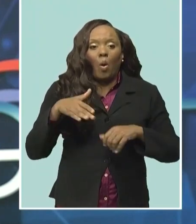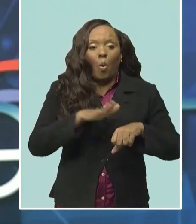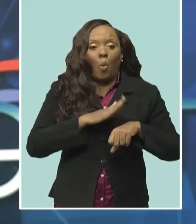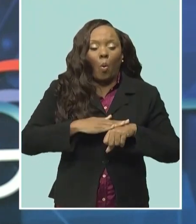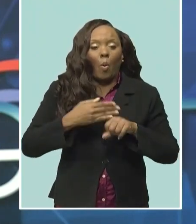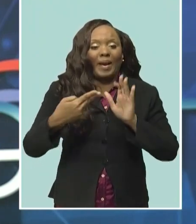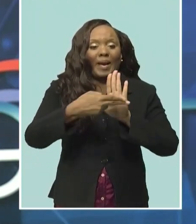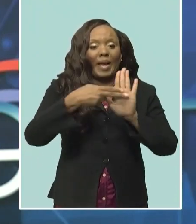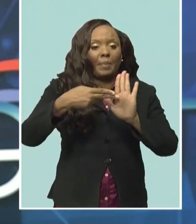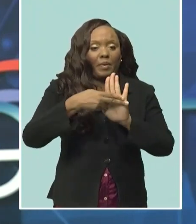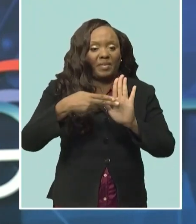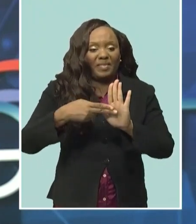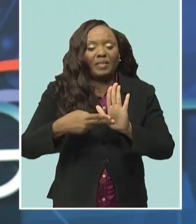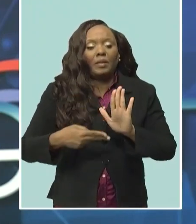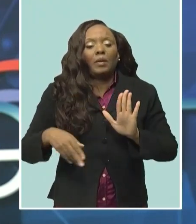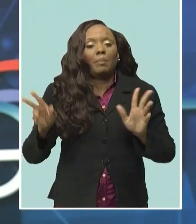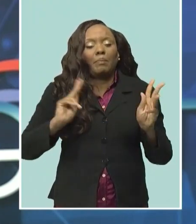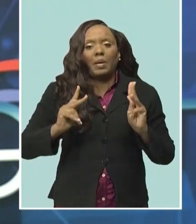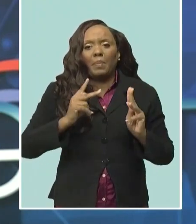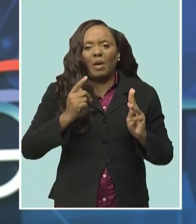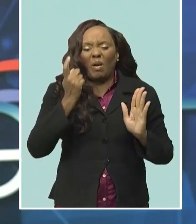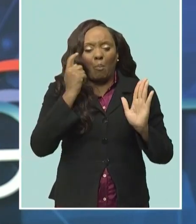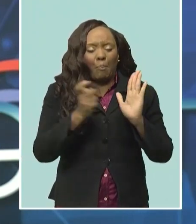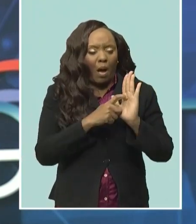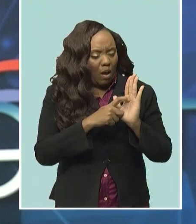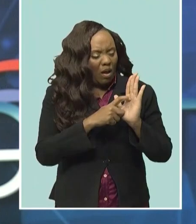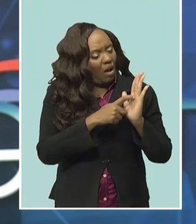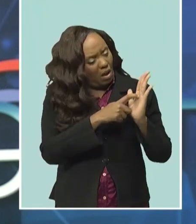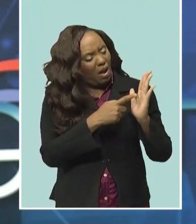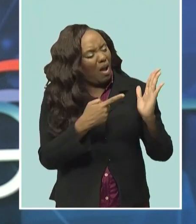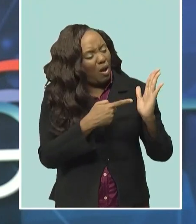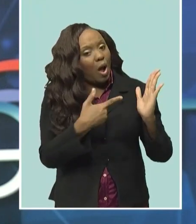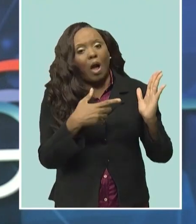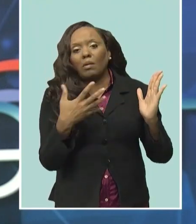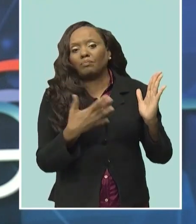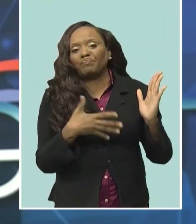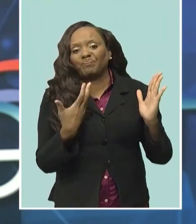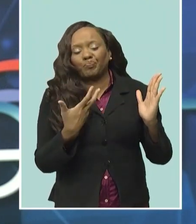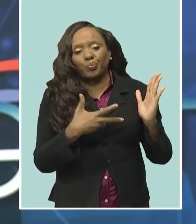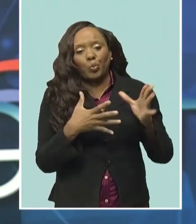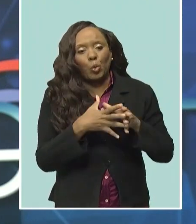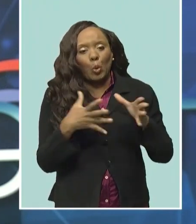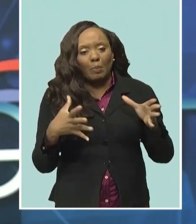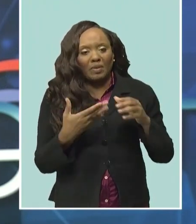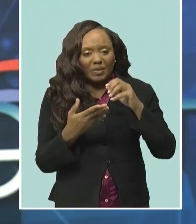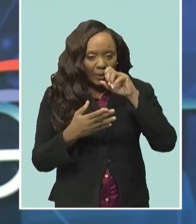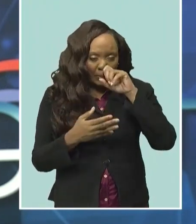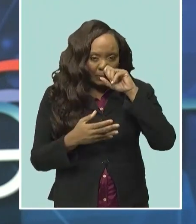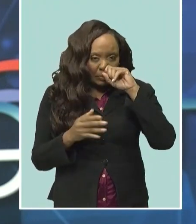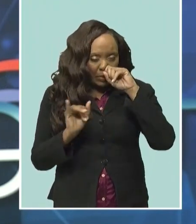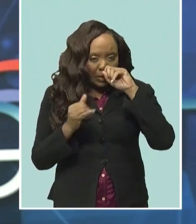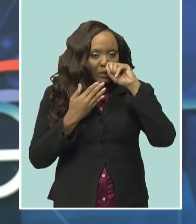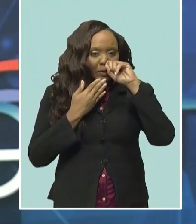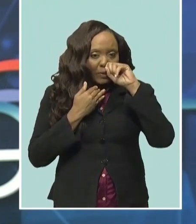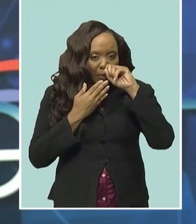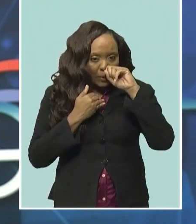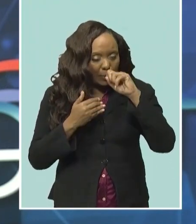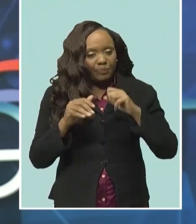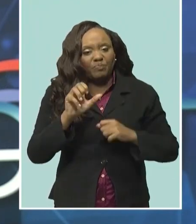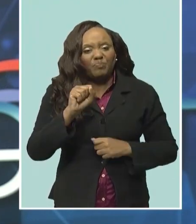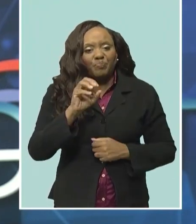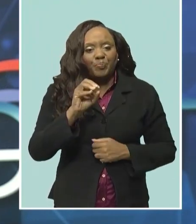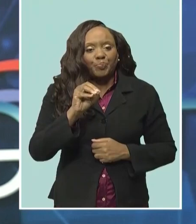allow consumers to quickly identify when a product contains excessive amounts of critical nutrients like sugar and